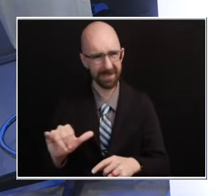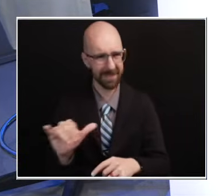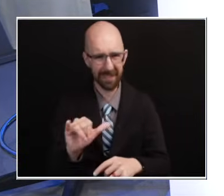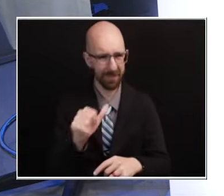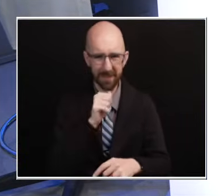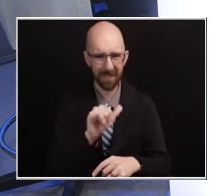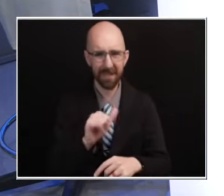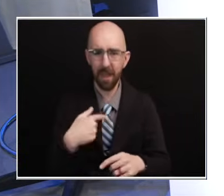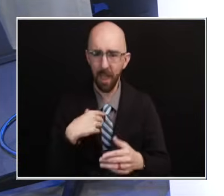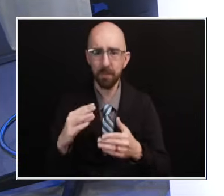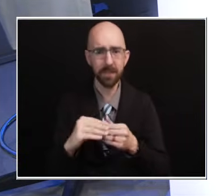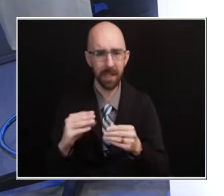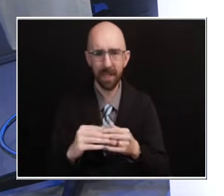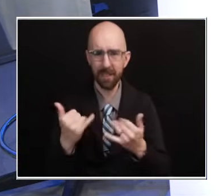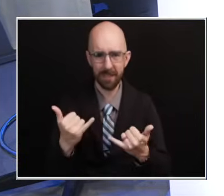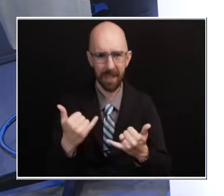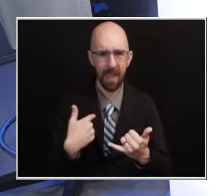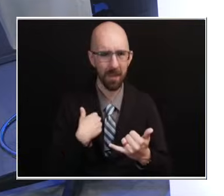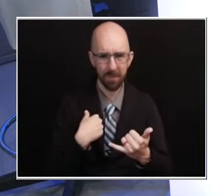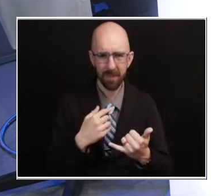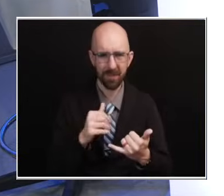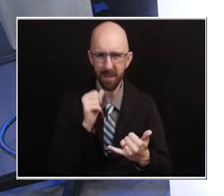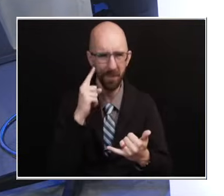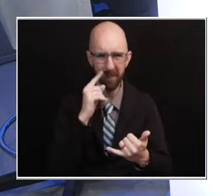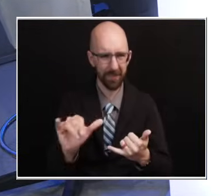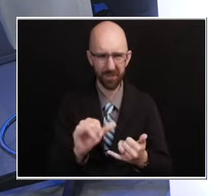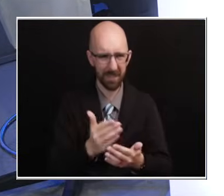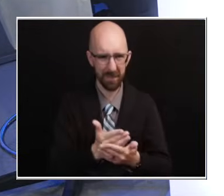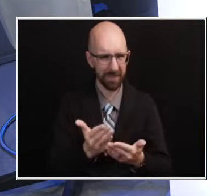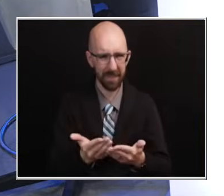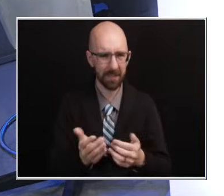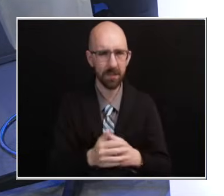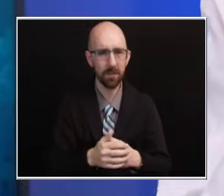that today, I don't think they're the same thing, are they? So being